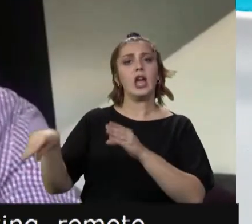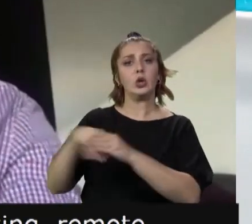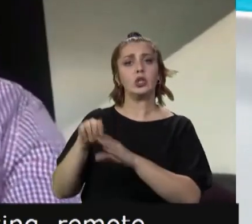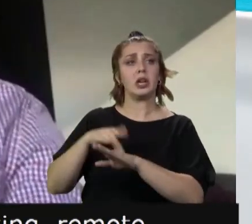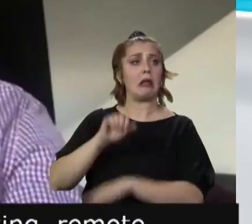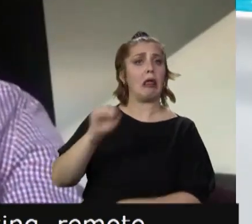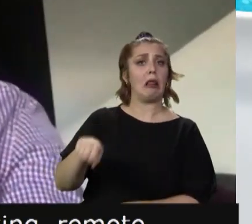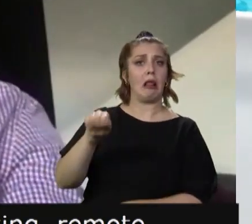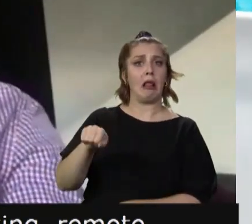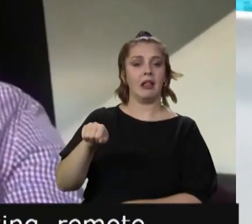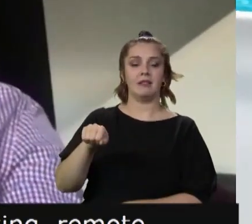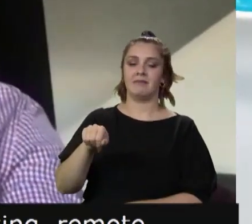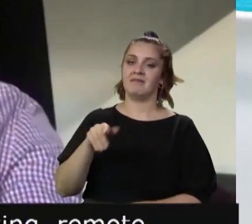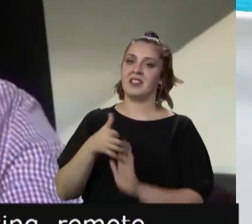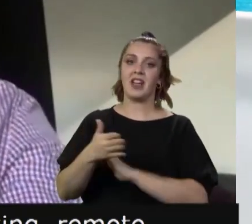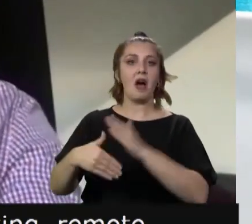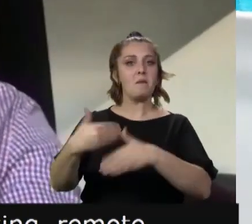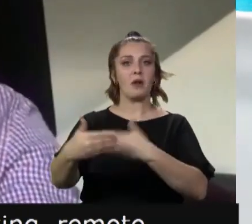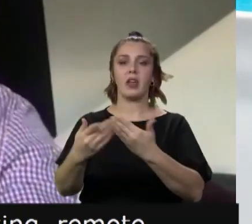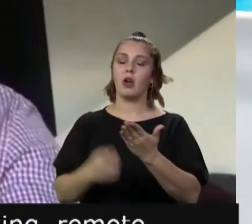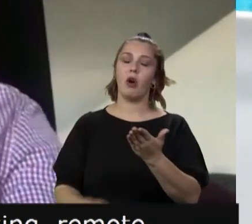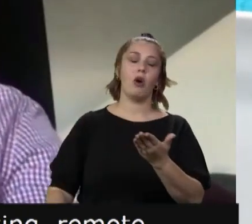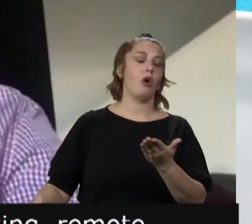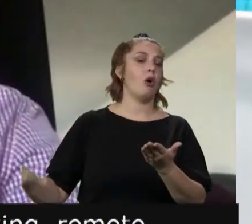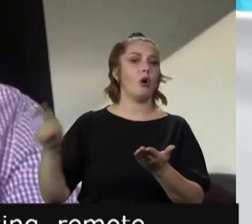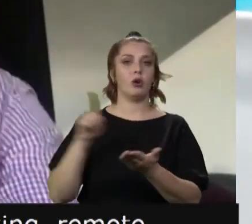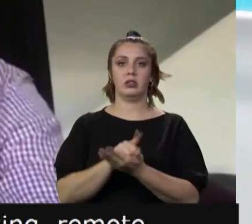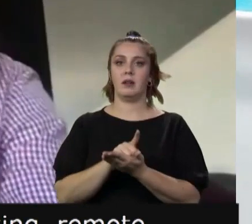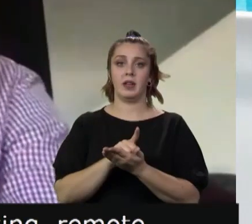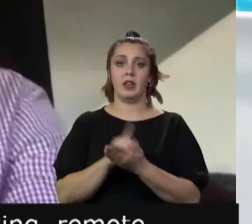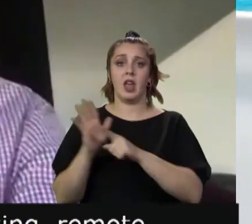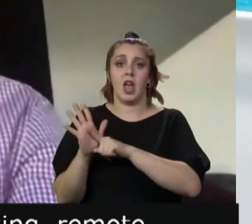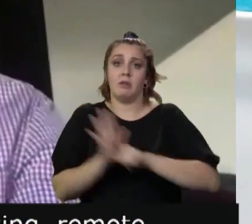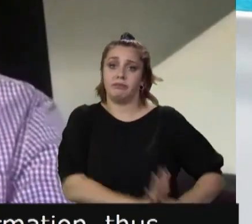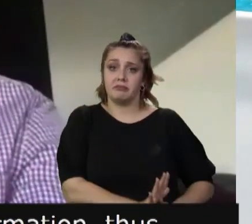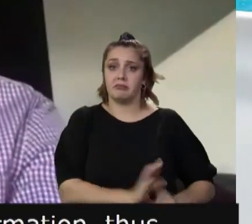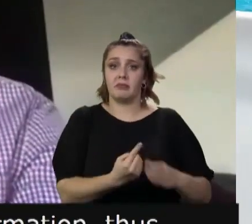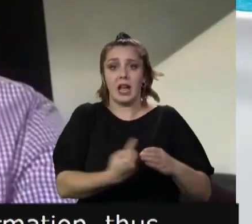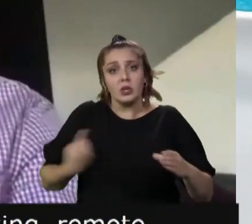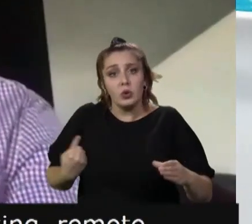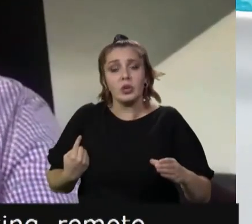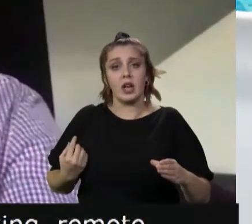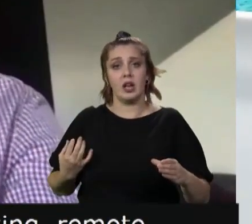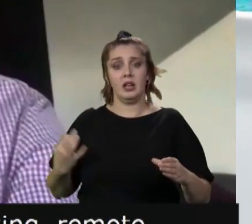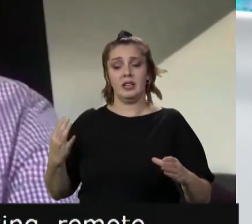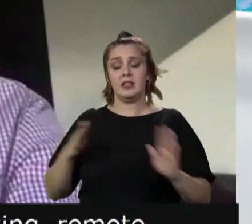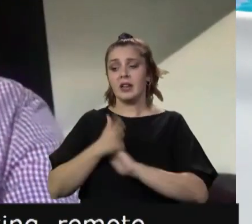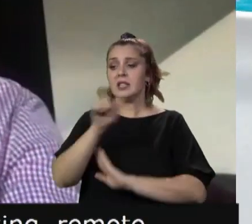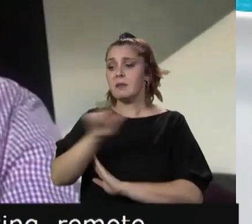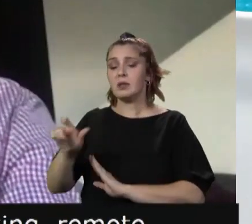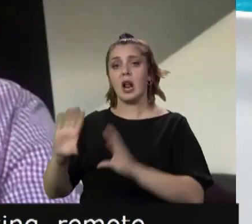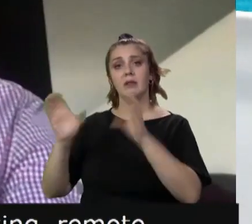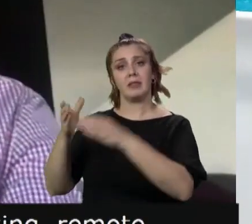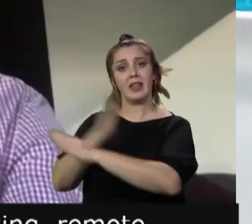But well, any digital transformation doesn't take into account accessibility, and inclusion is in the end an exclusive